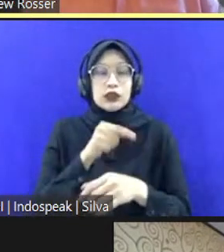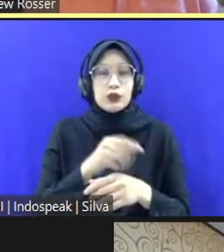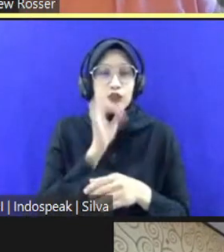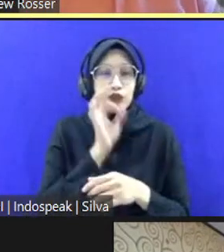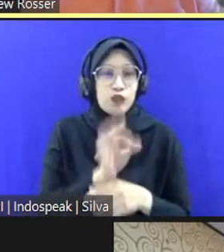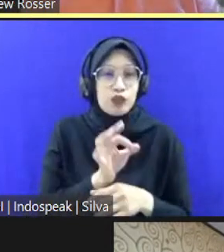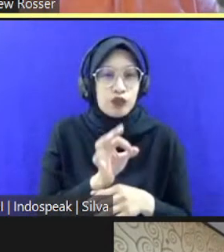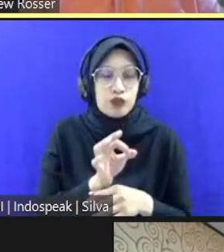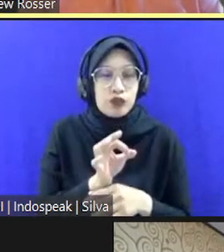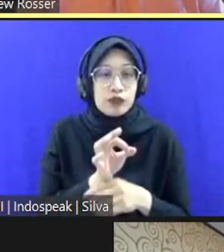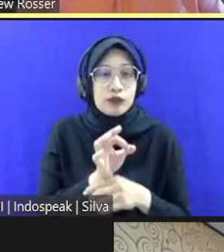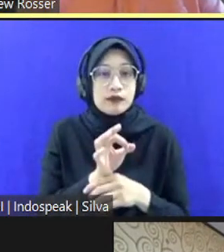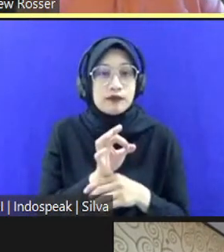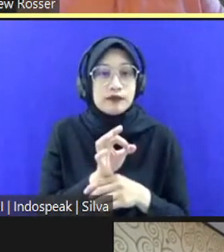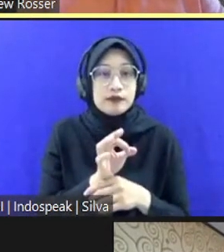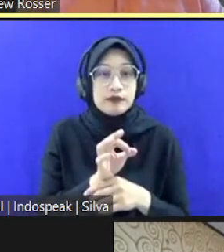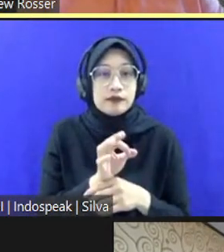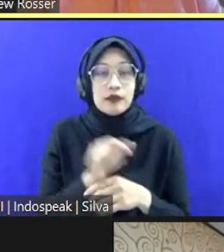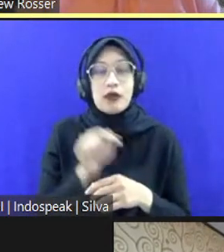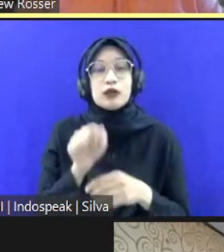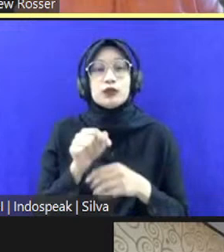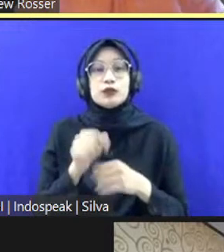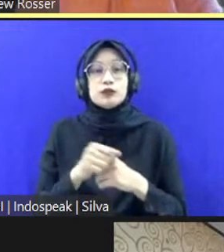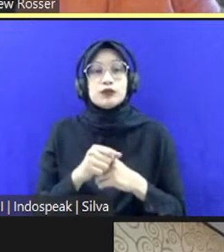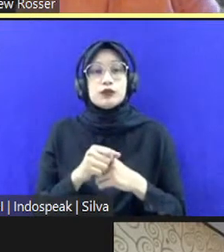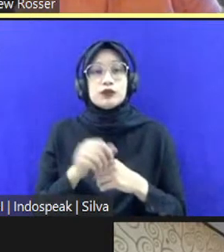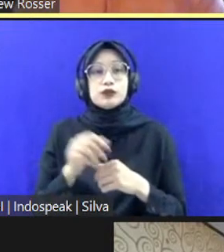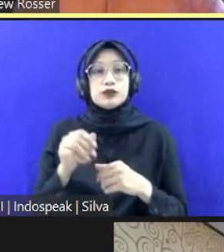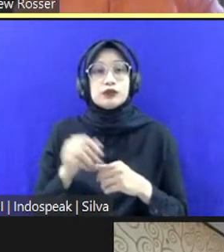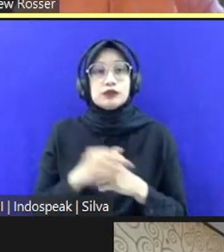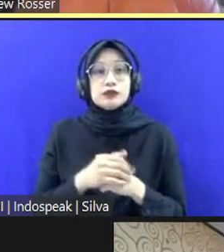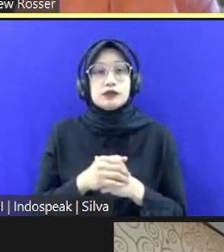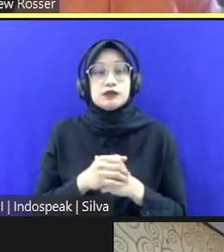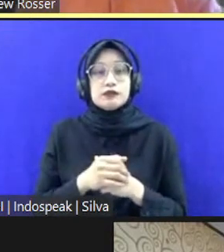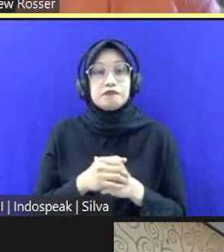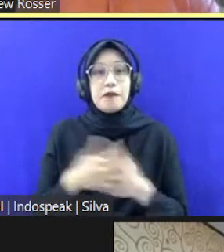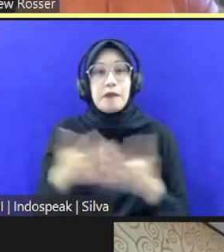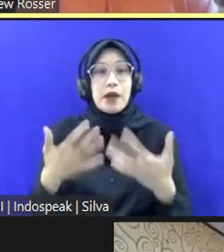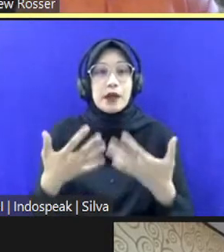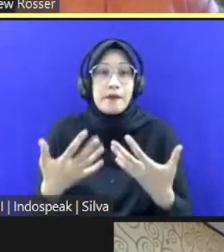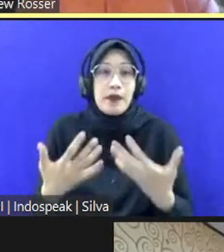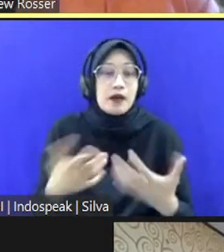ways, depending on the issue at stake and the moment in time, I think.